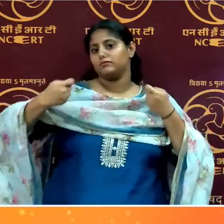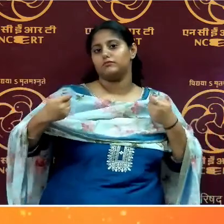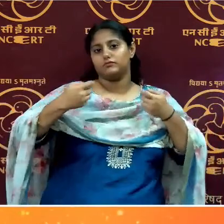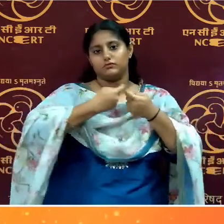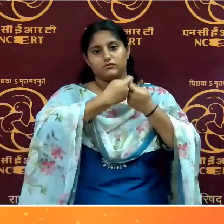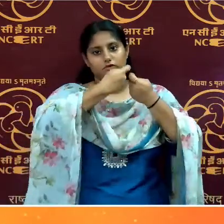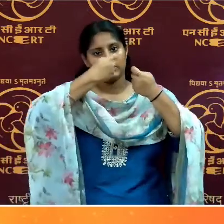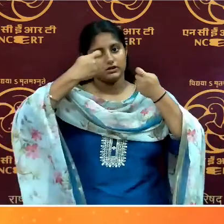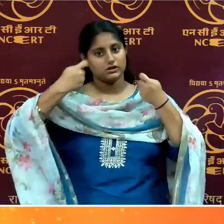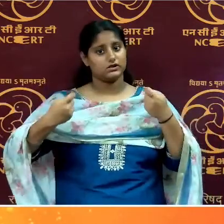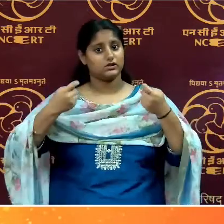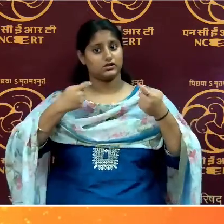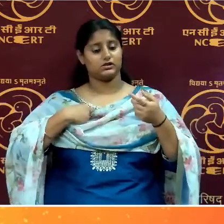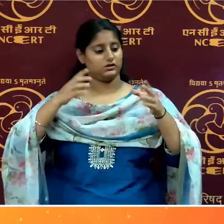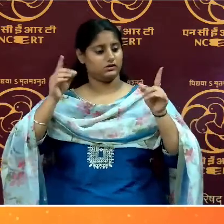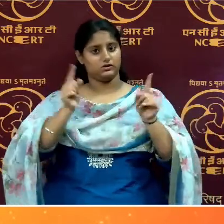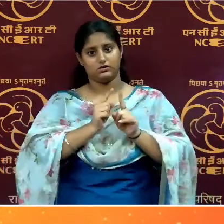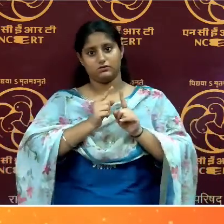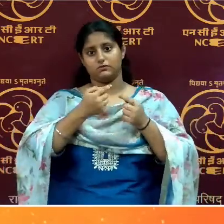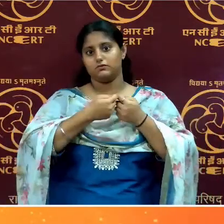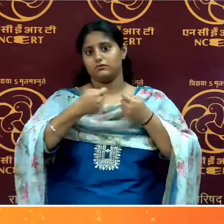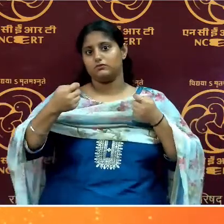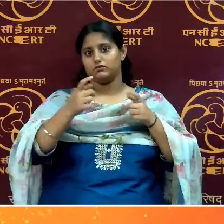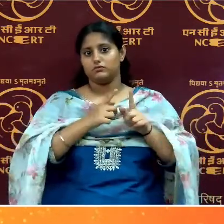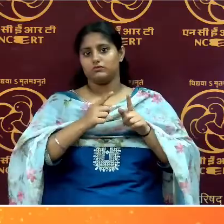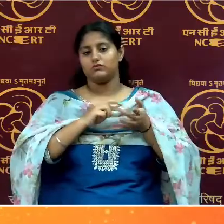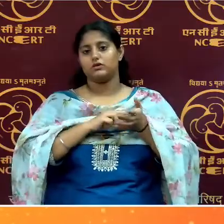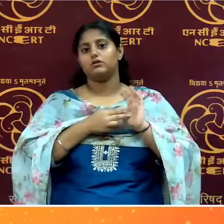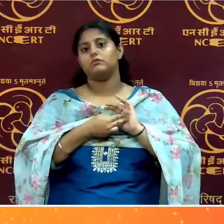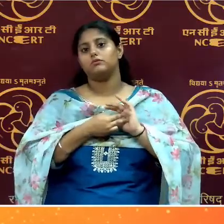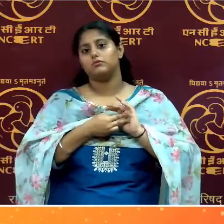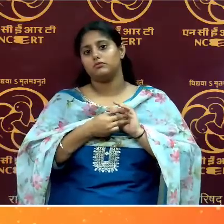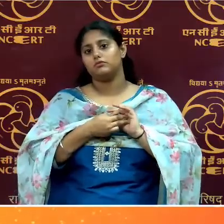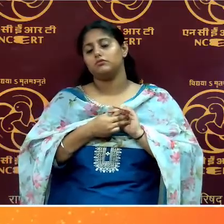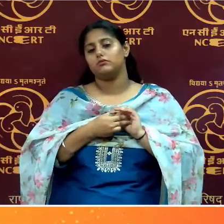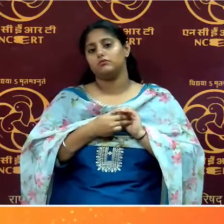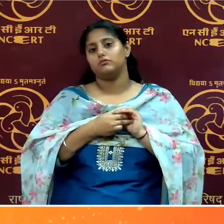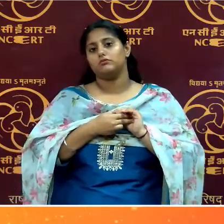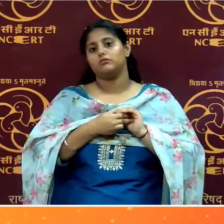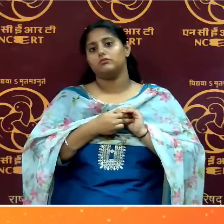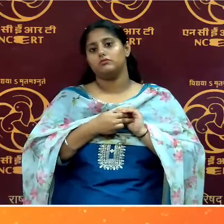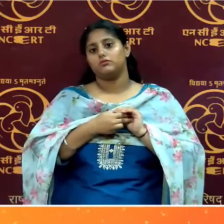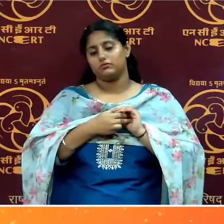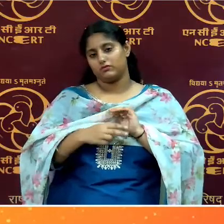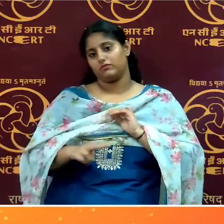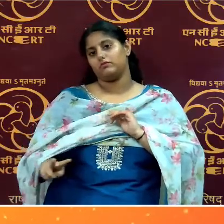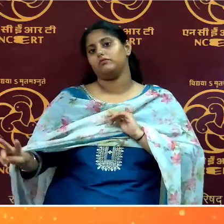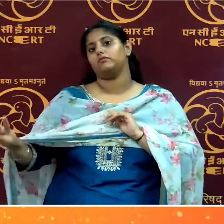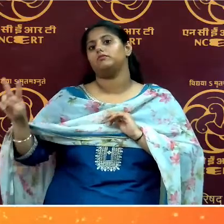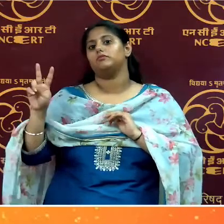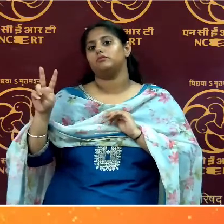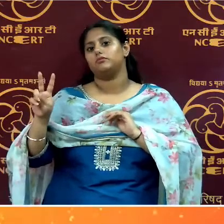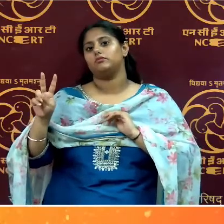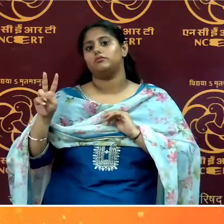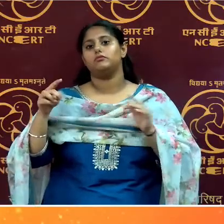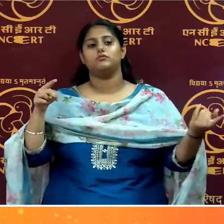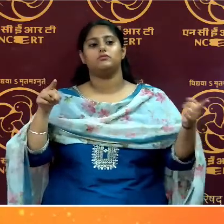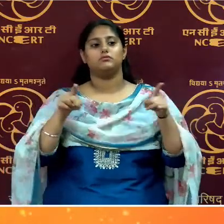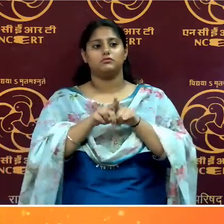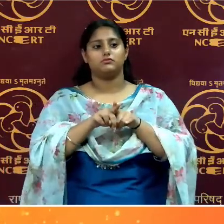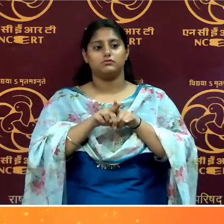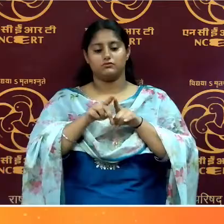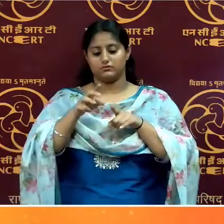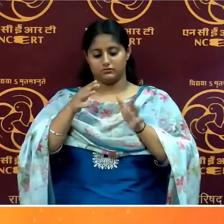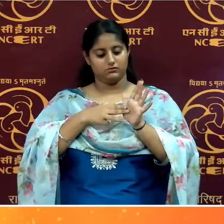spring going down, right? So what it gives the value. Yes. In newtons also and in